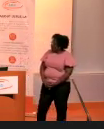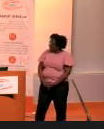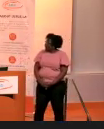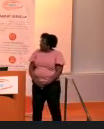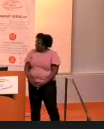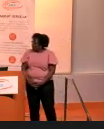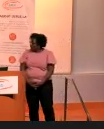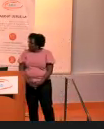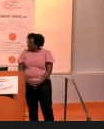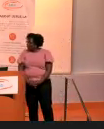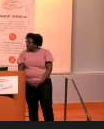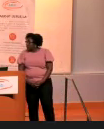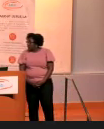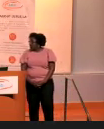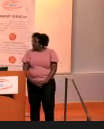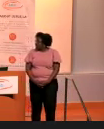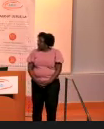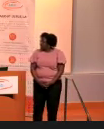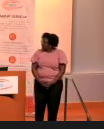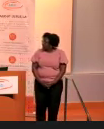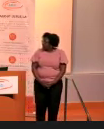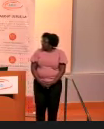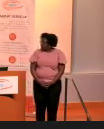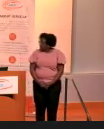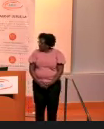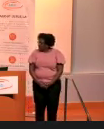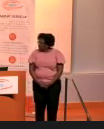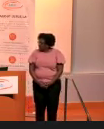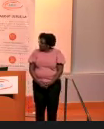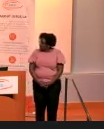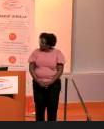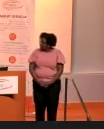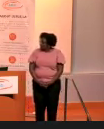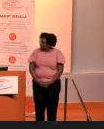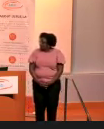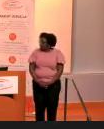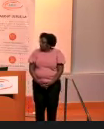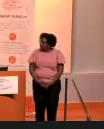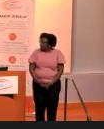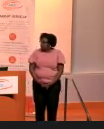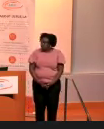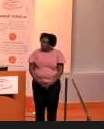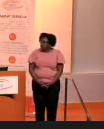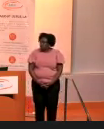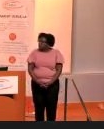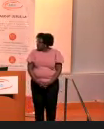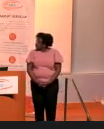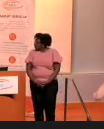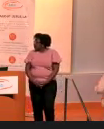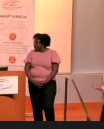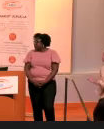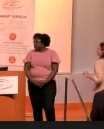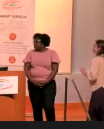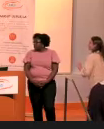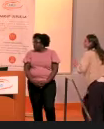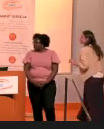we need to be more to the left. I want to make sure you guys are on the live stream. Are you okay there?